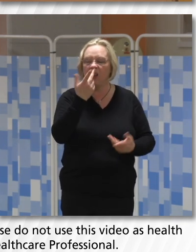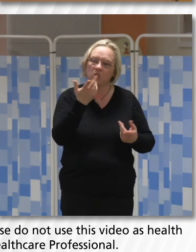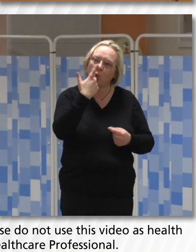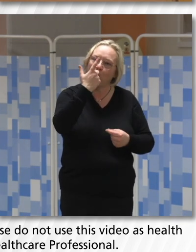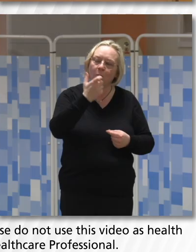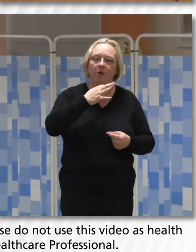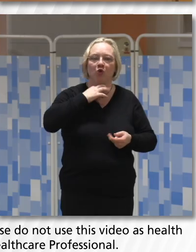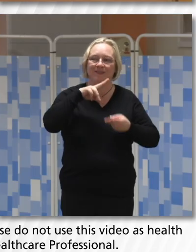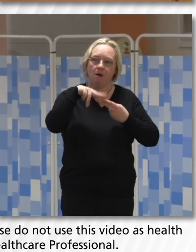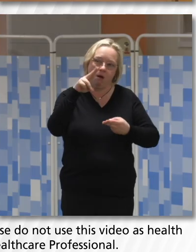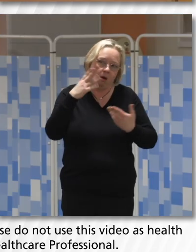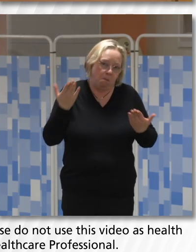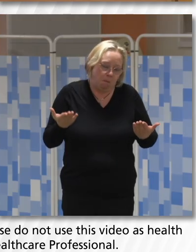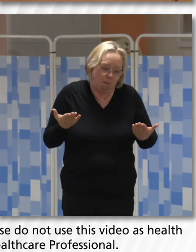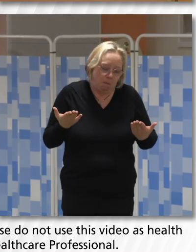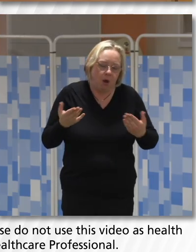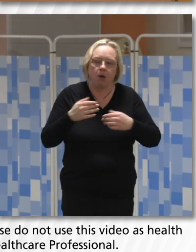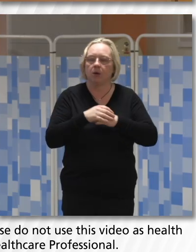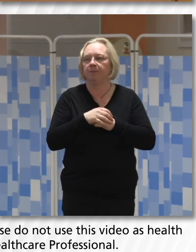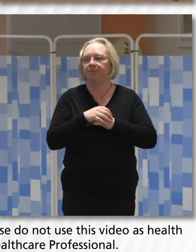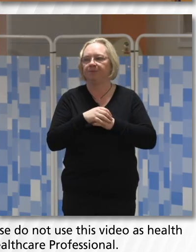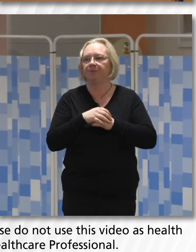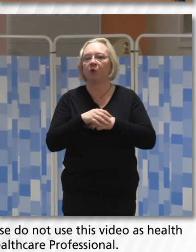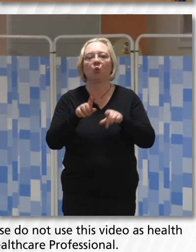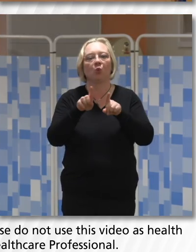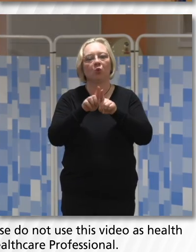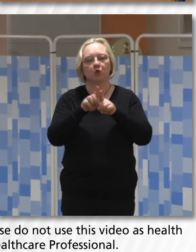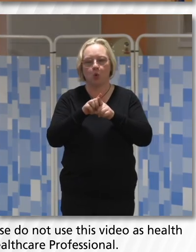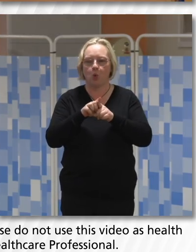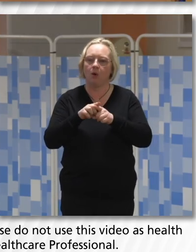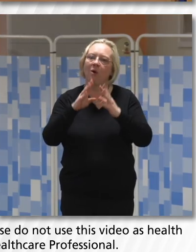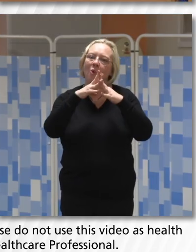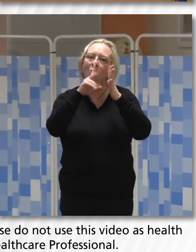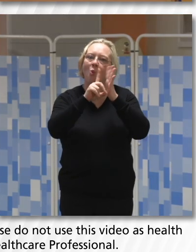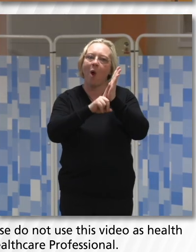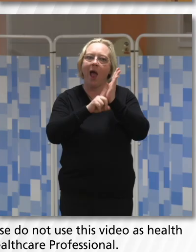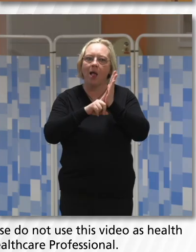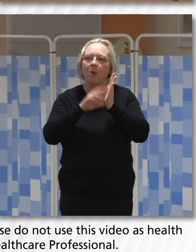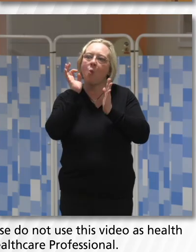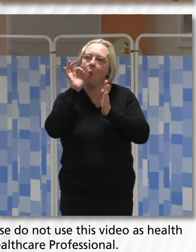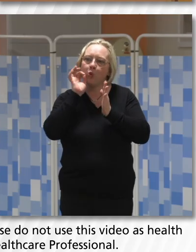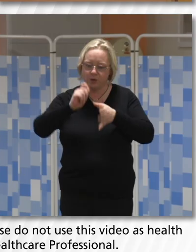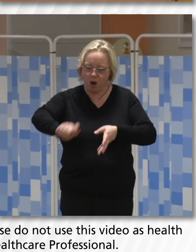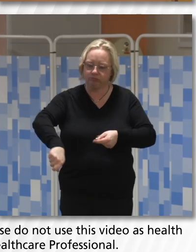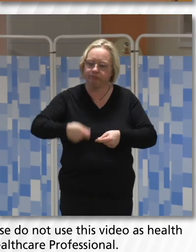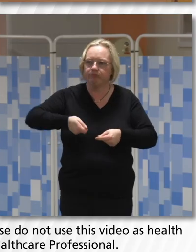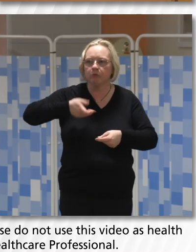an increased risk, as do you if you drink well water. And there's also a link